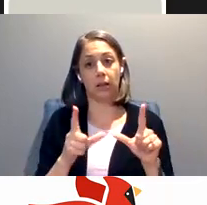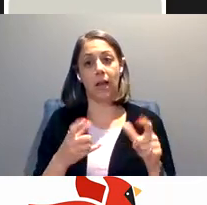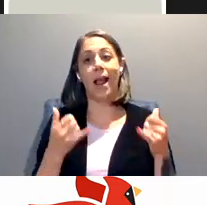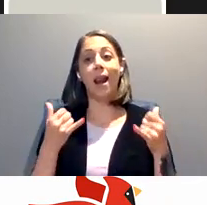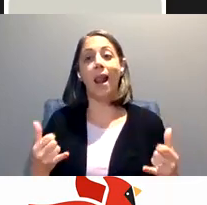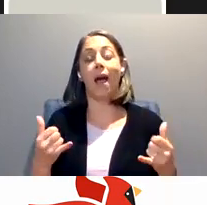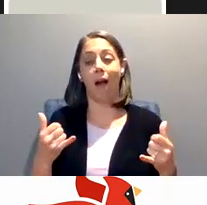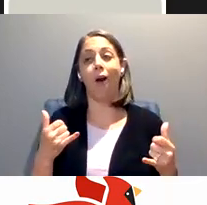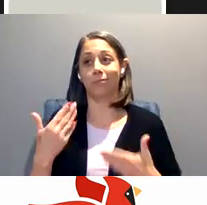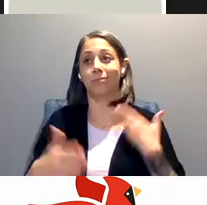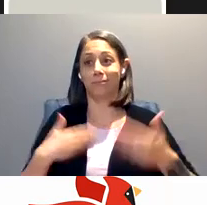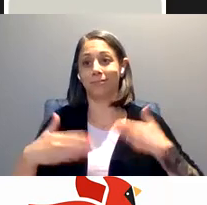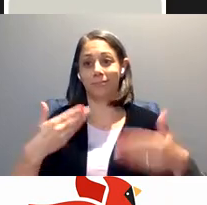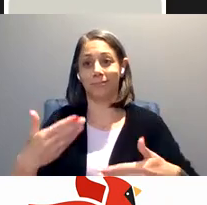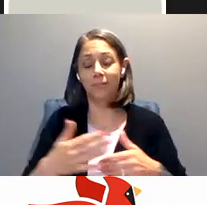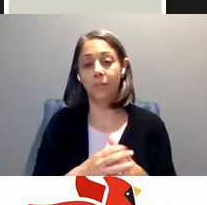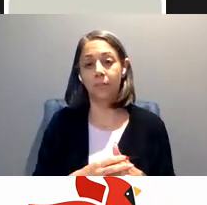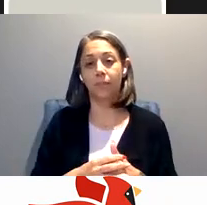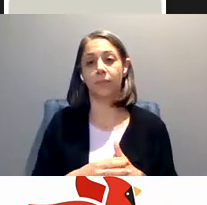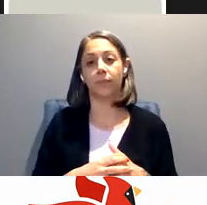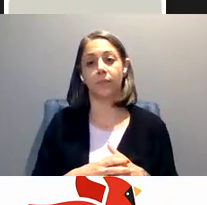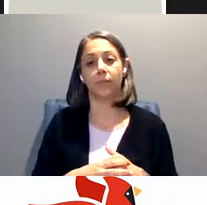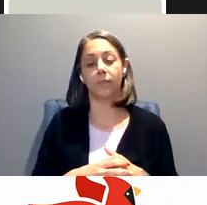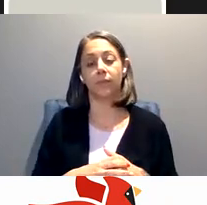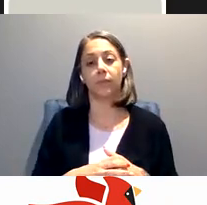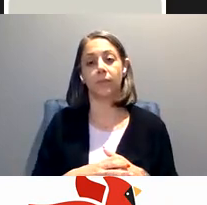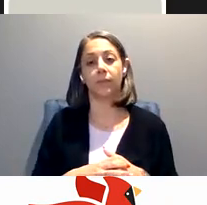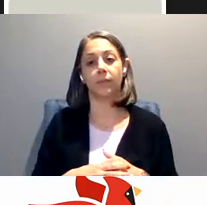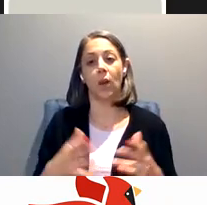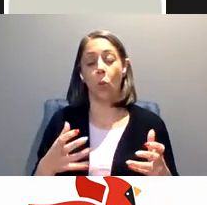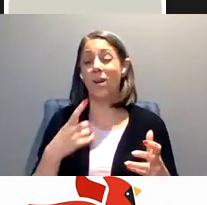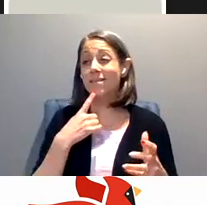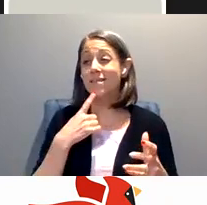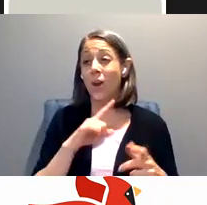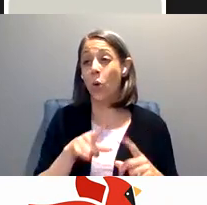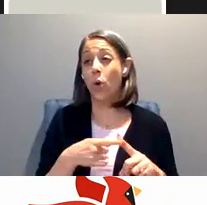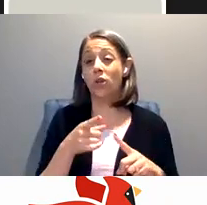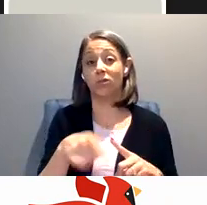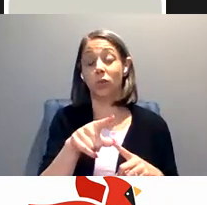way. But I will say this, that when you're out doing the